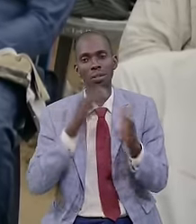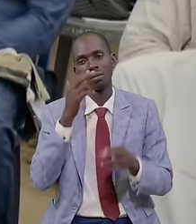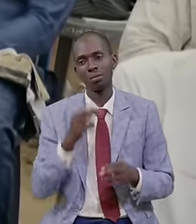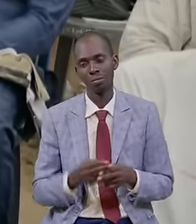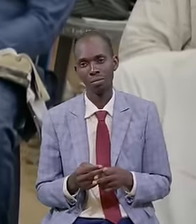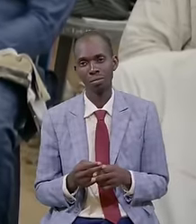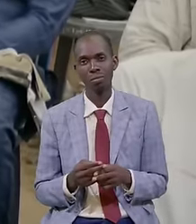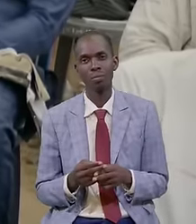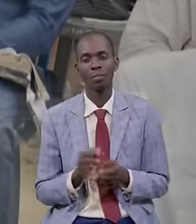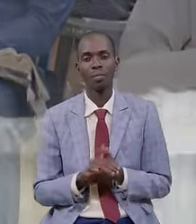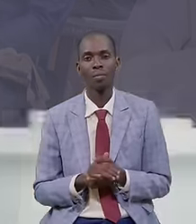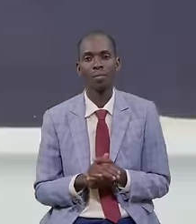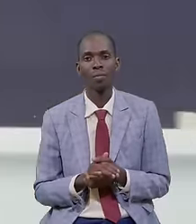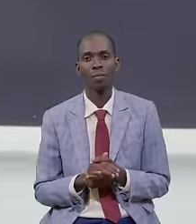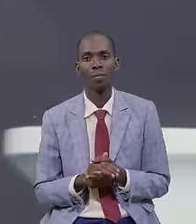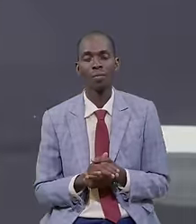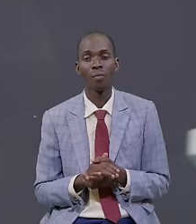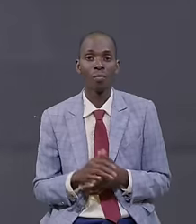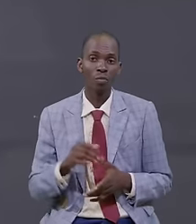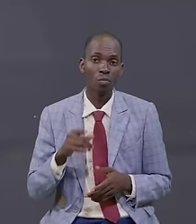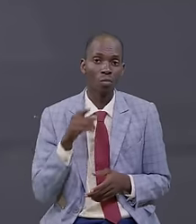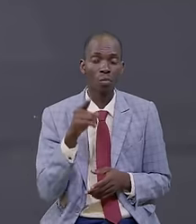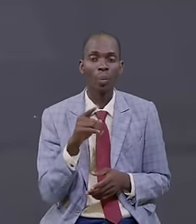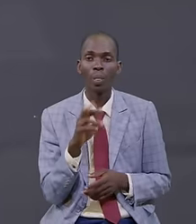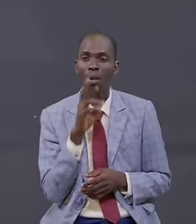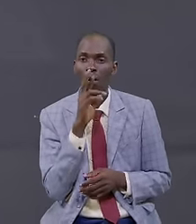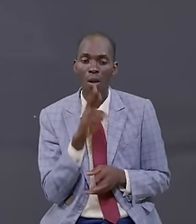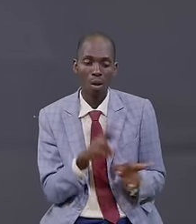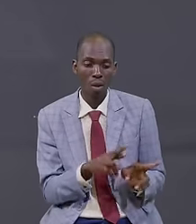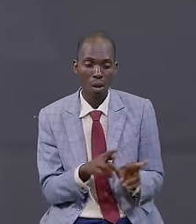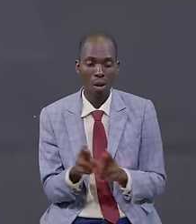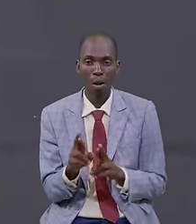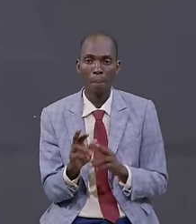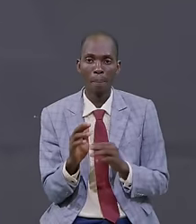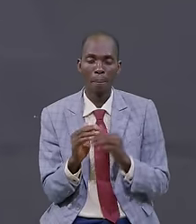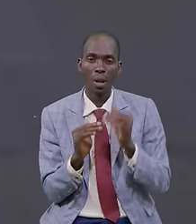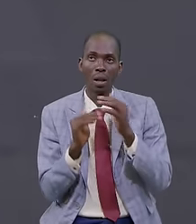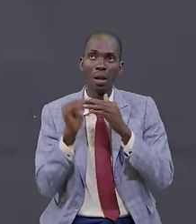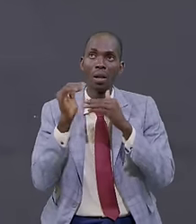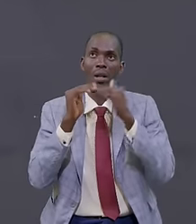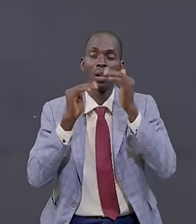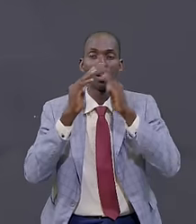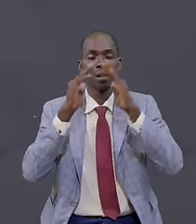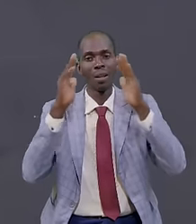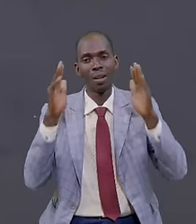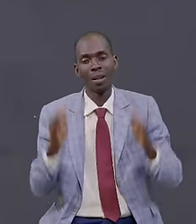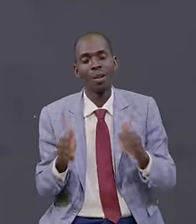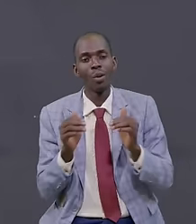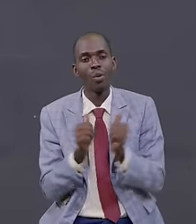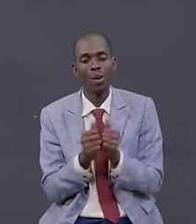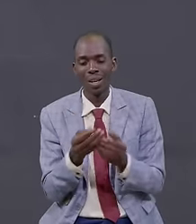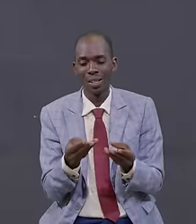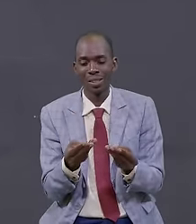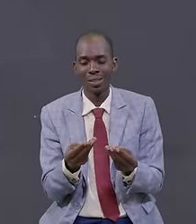age, you are already building houses with sand. Think about